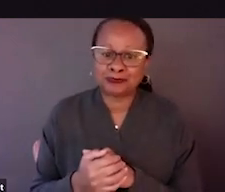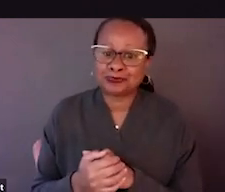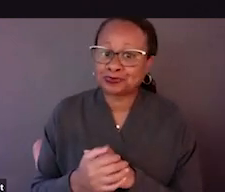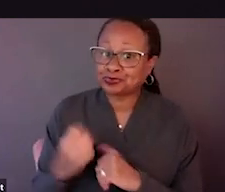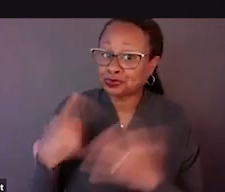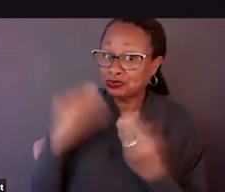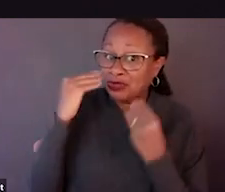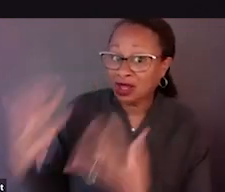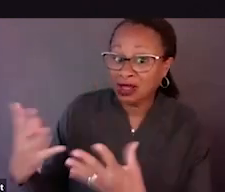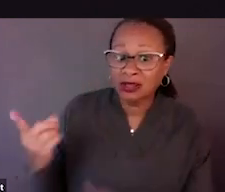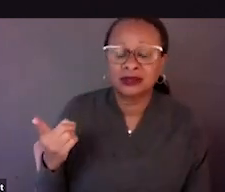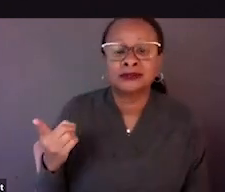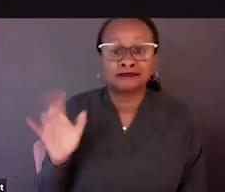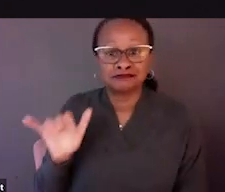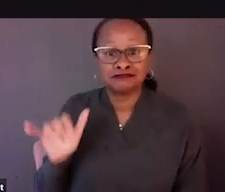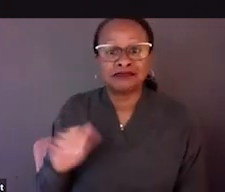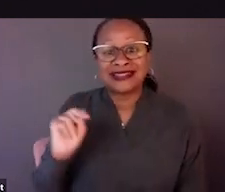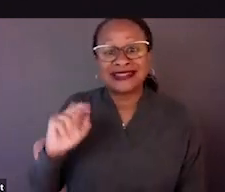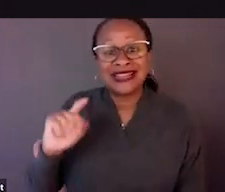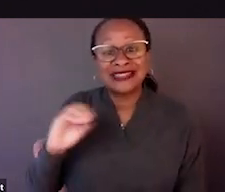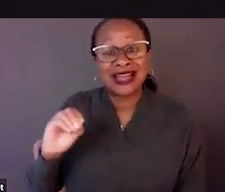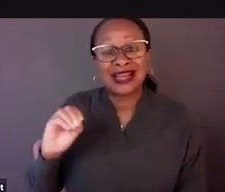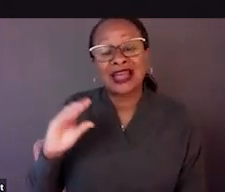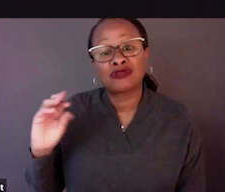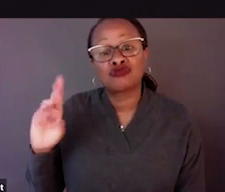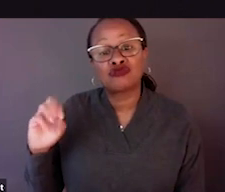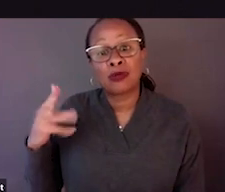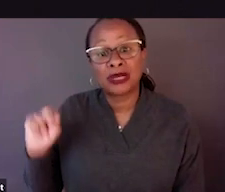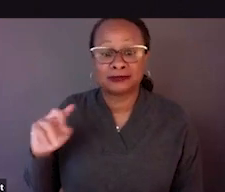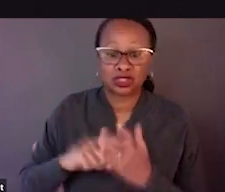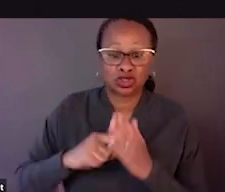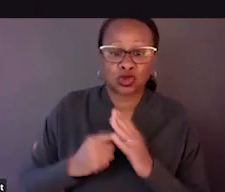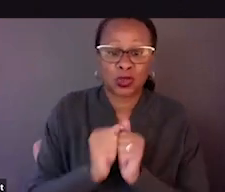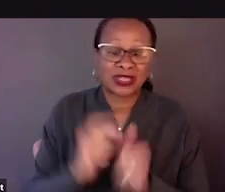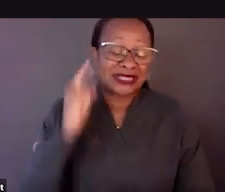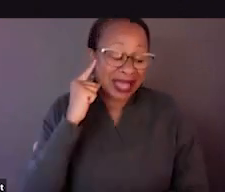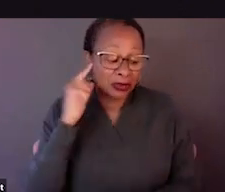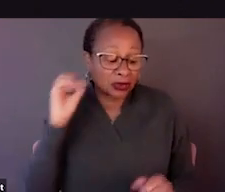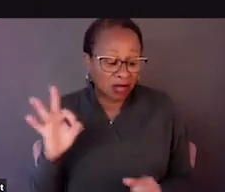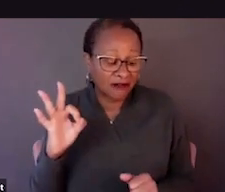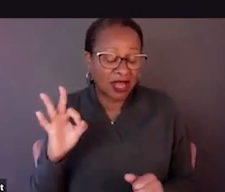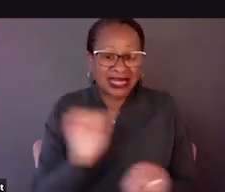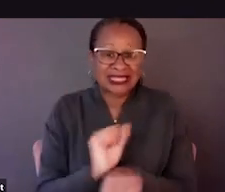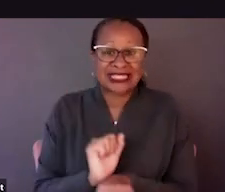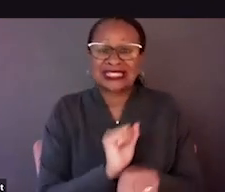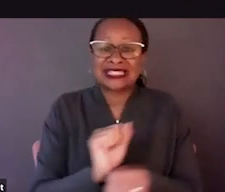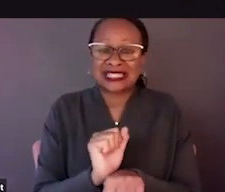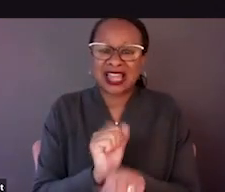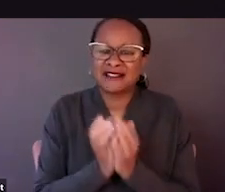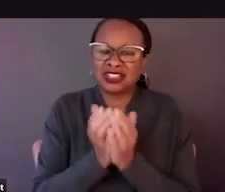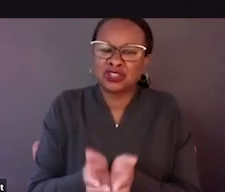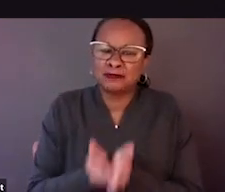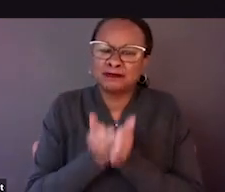I said to them was, okay, we're going to start with the sounds of a slave ship.